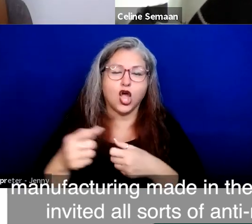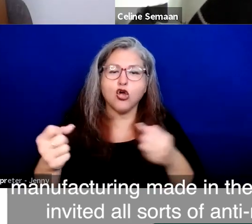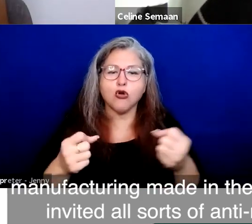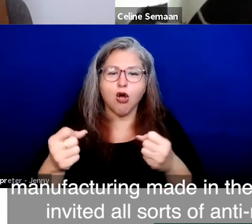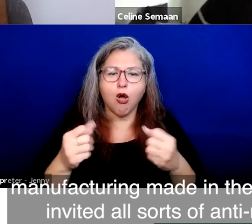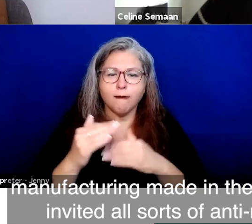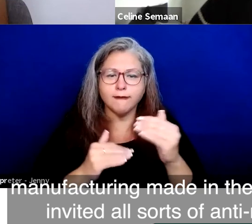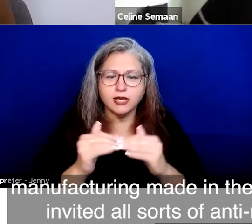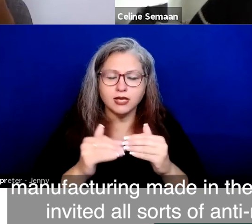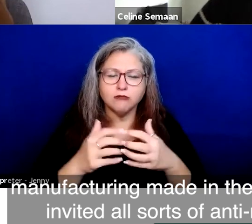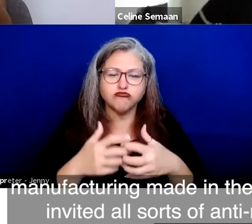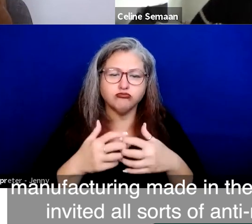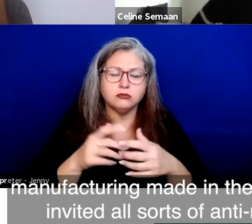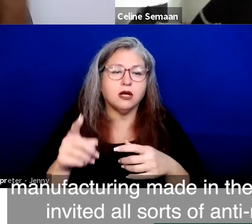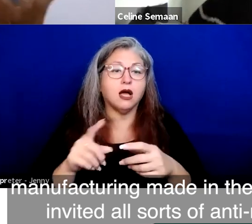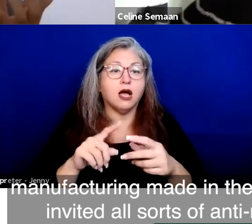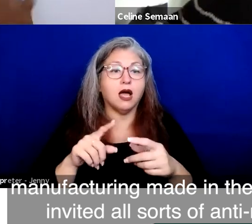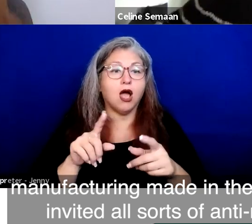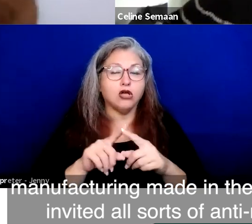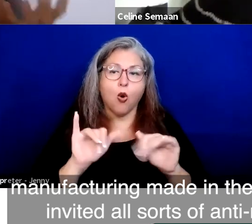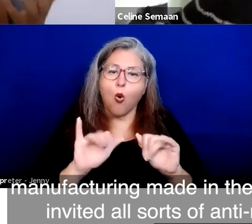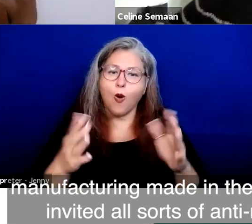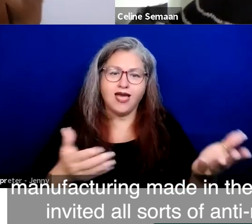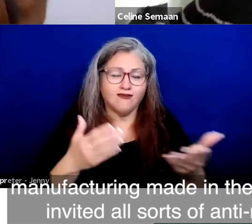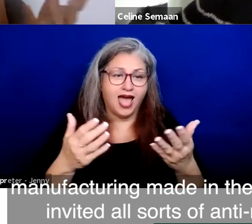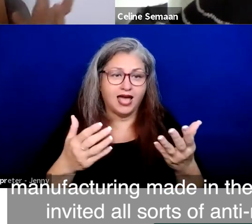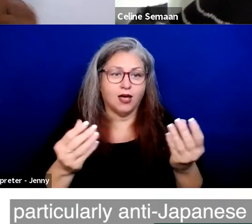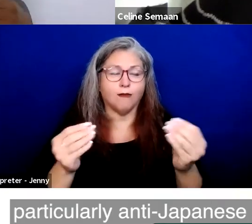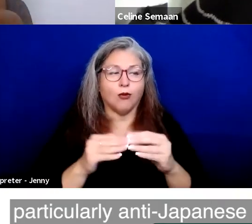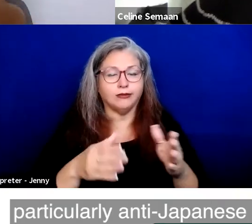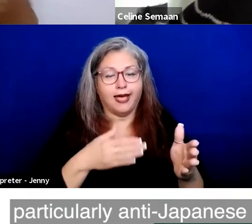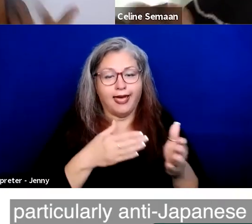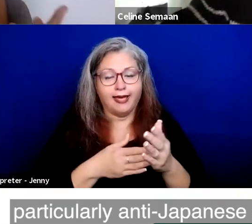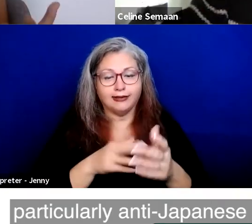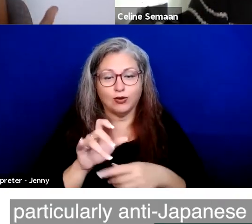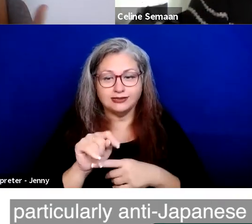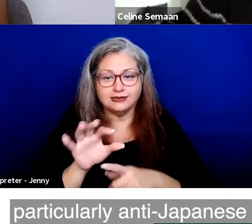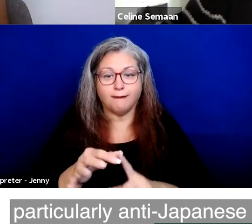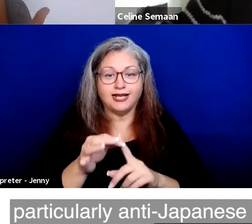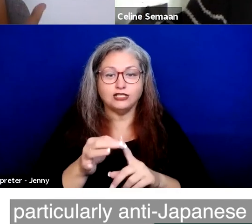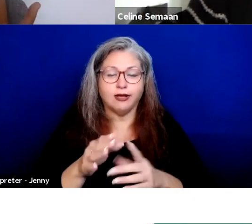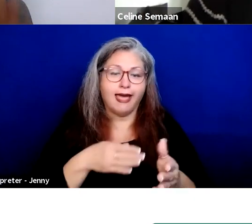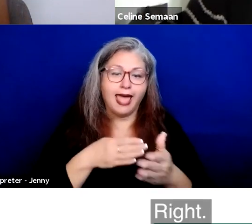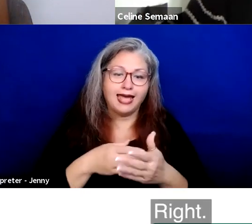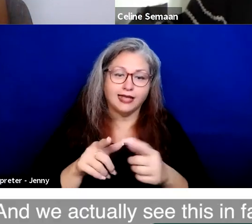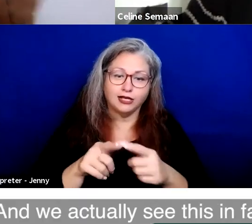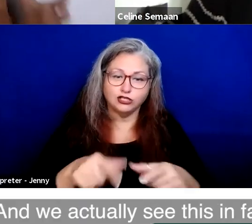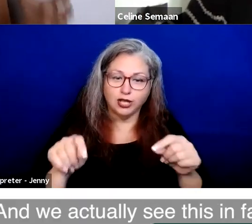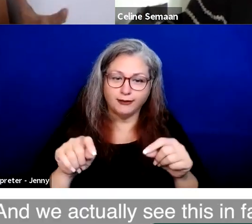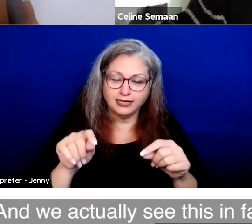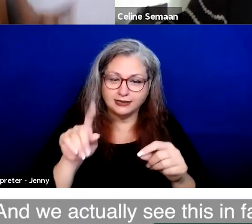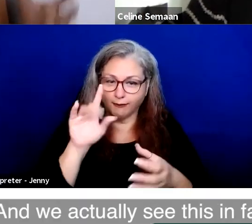manufacturing. Made in the USA also invited all sorts of anti-racist, particularly anti-Japanese sentiments, right?